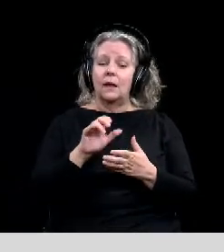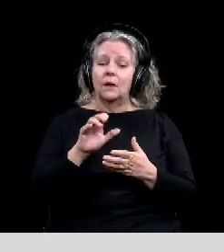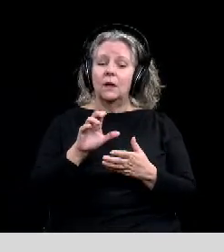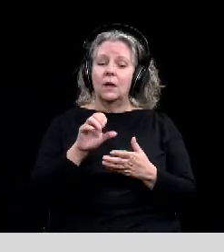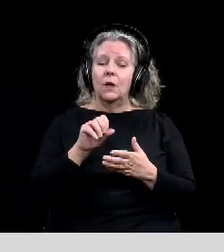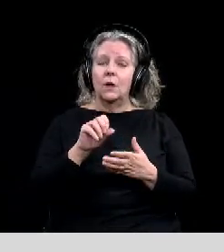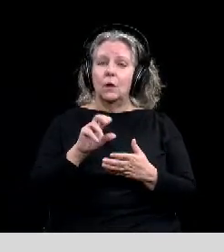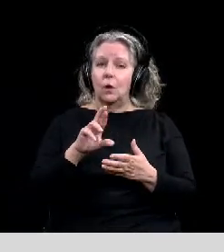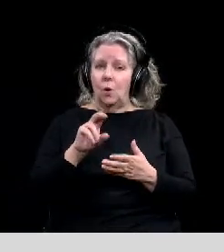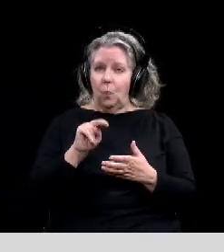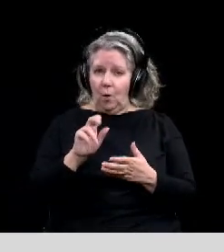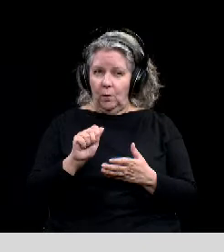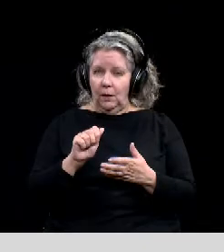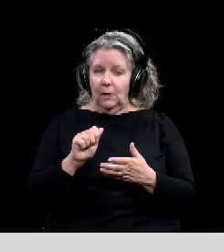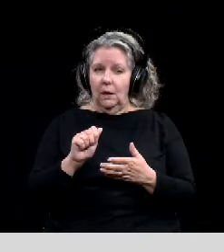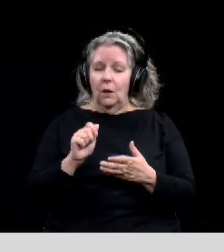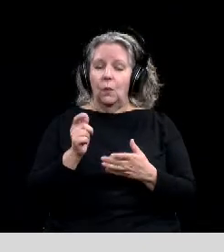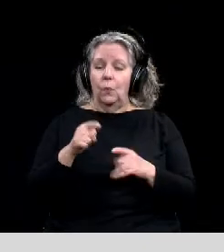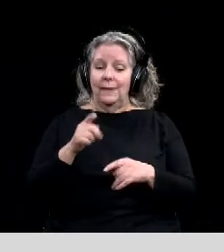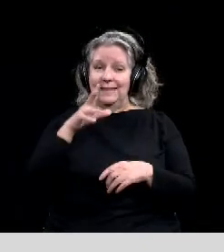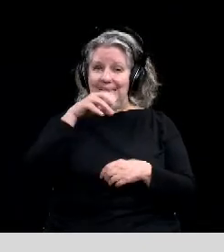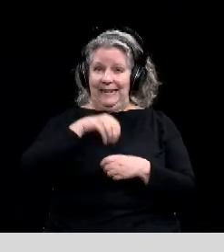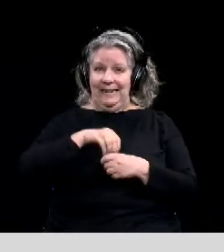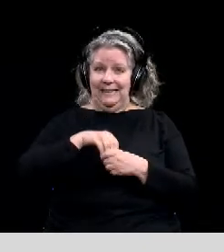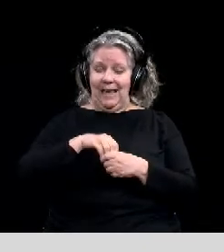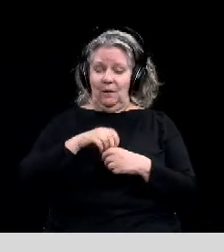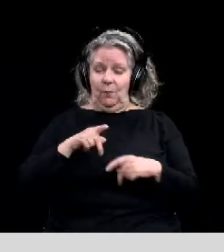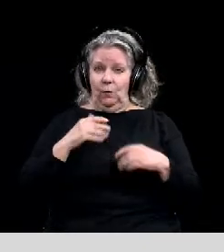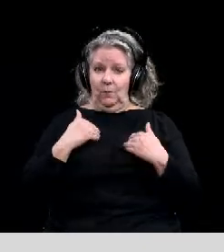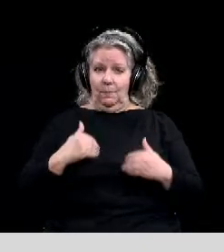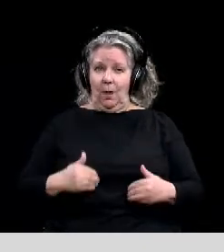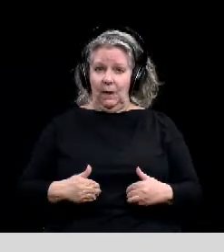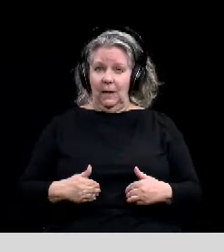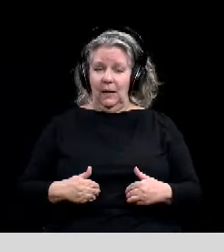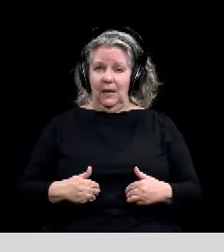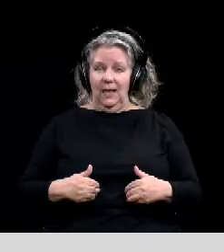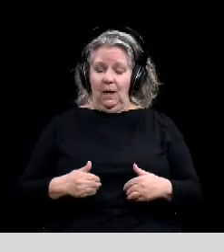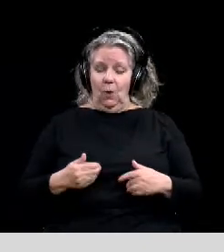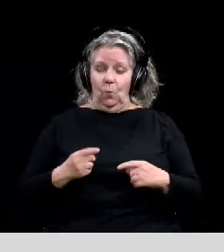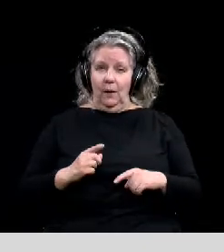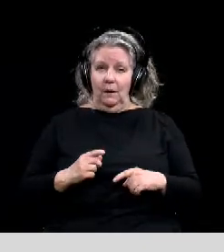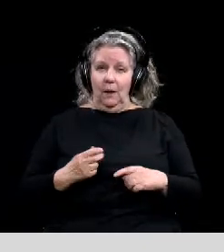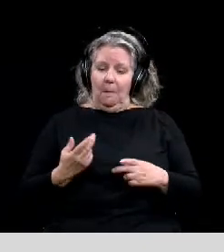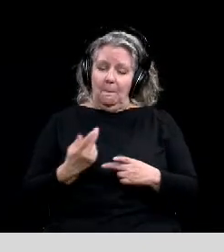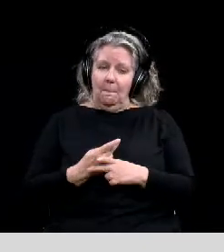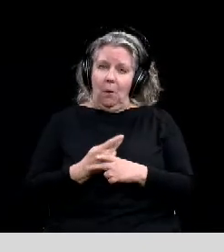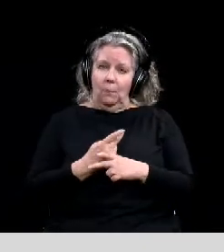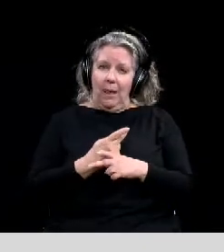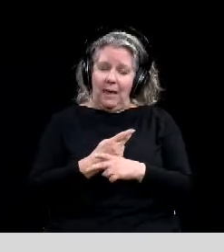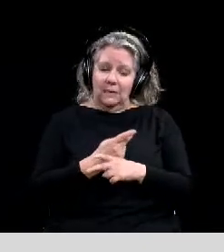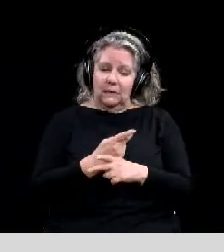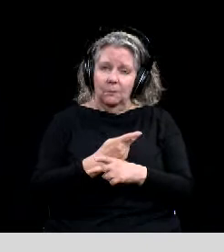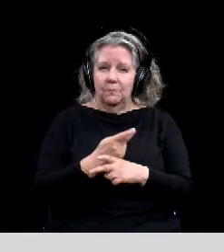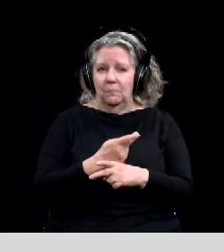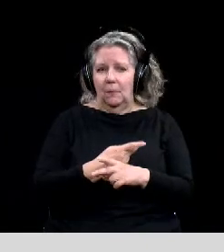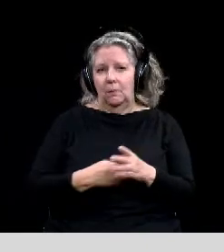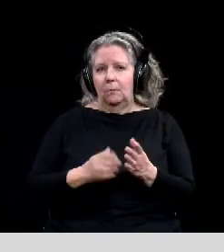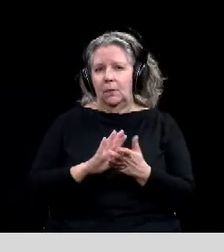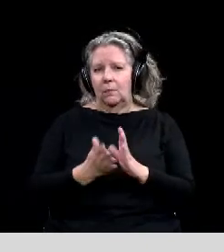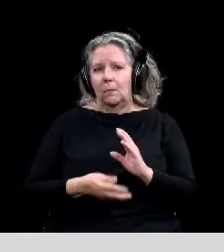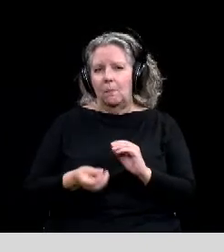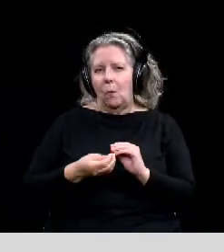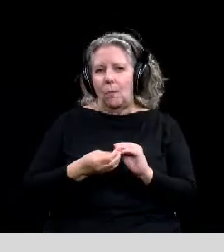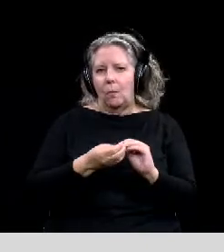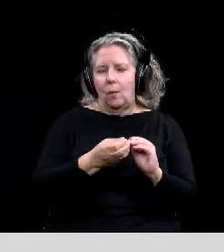Every time the virus multiplies, there is some very, very, very small risk